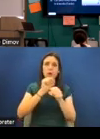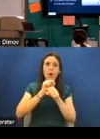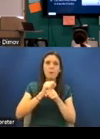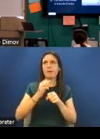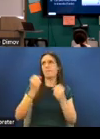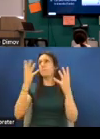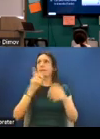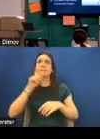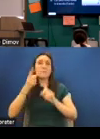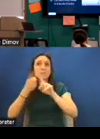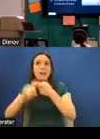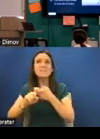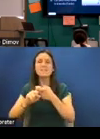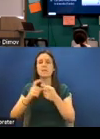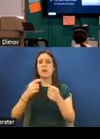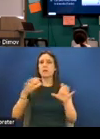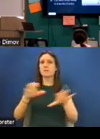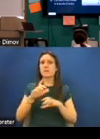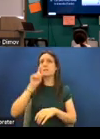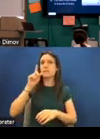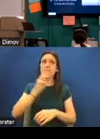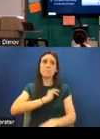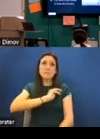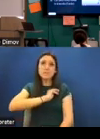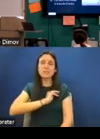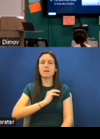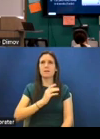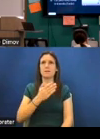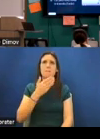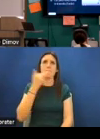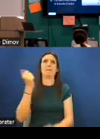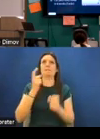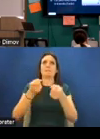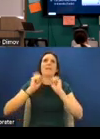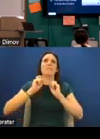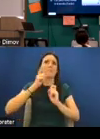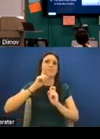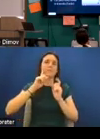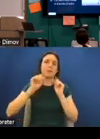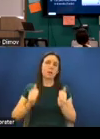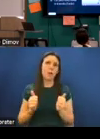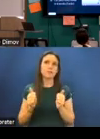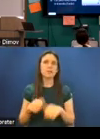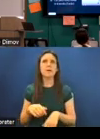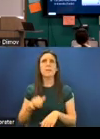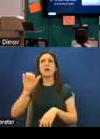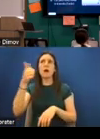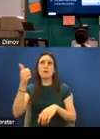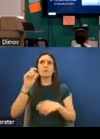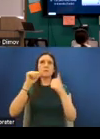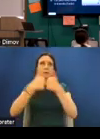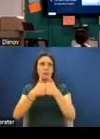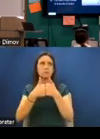I've had, my definition, greatest gift to have a hearing loss. And my other challenges